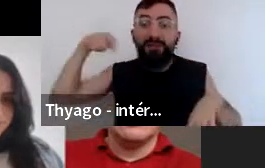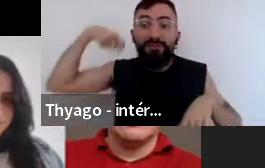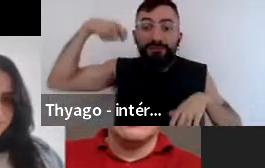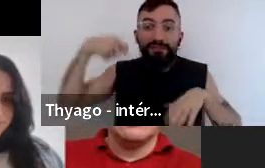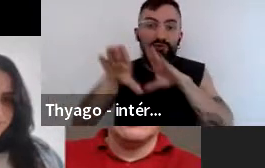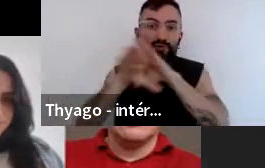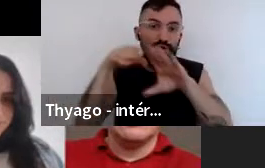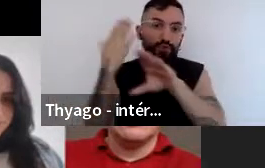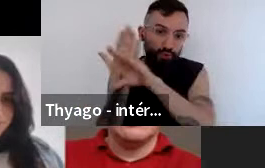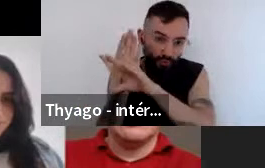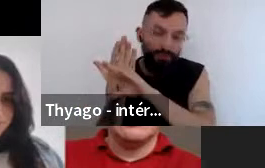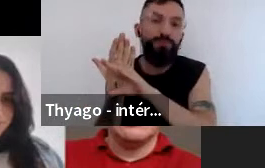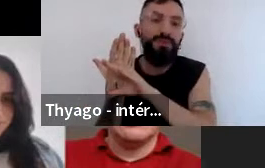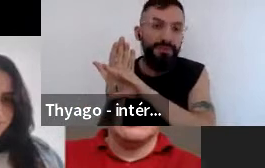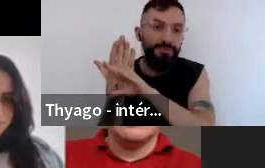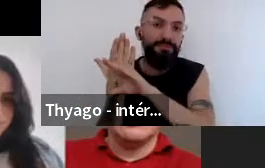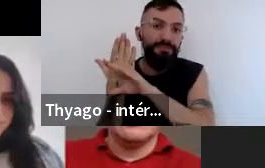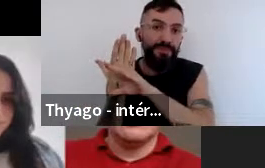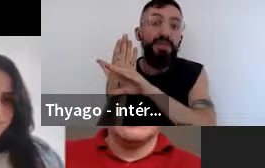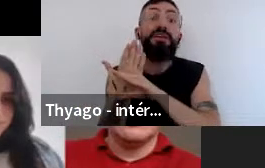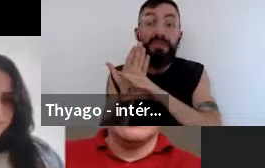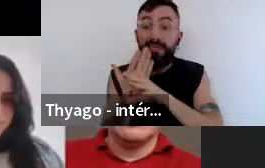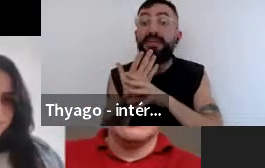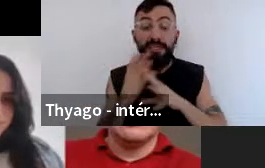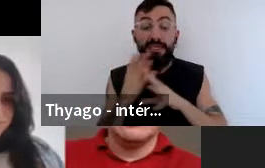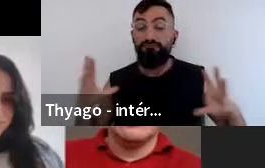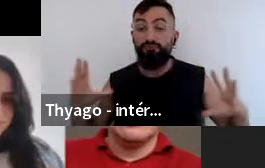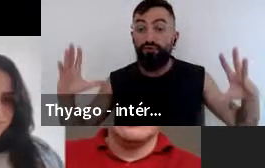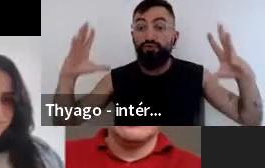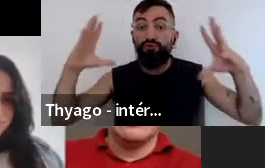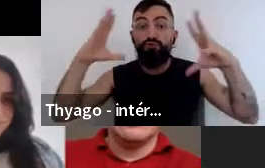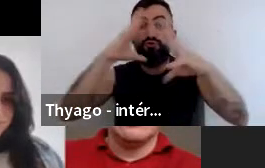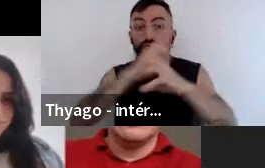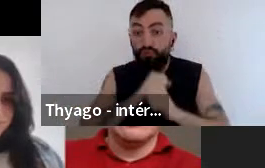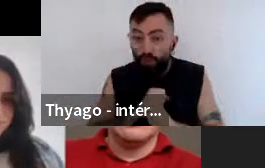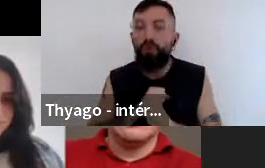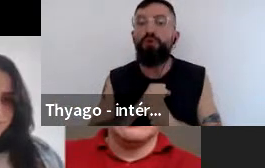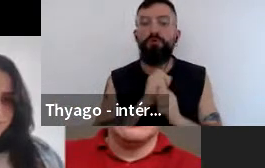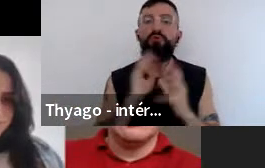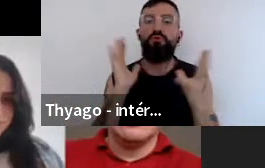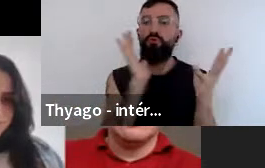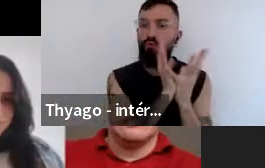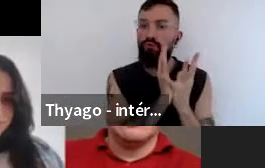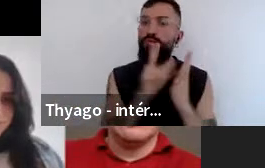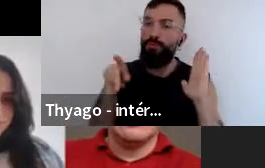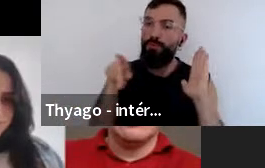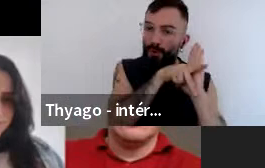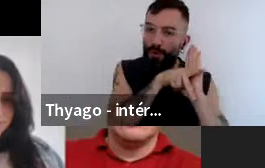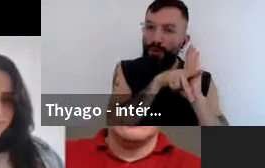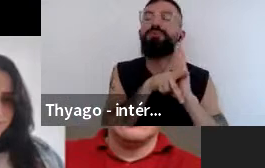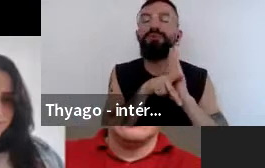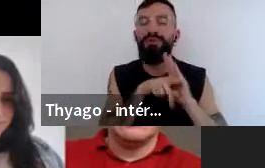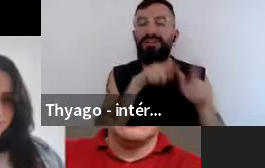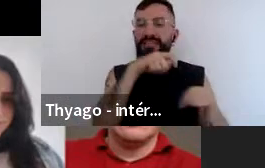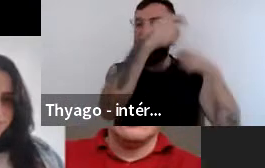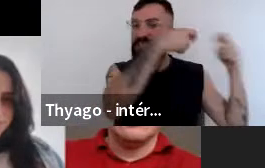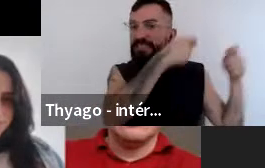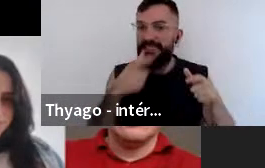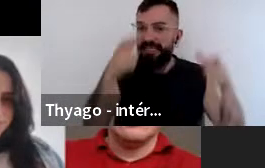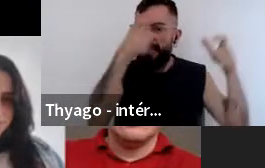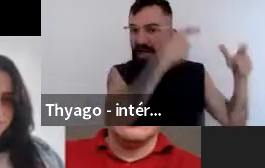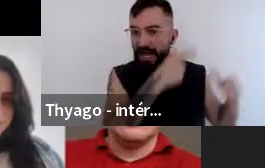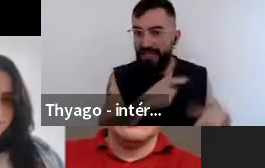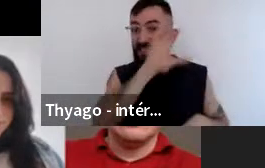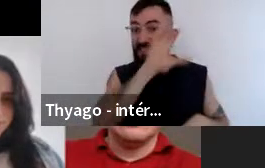and we were able to gather toponymic signs for 15